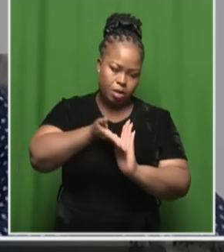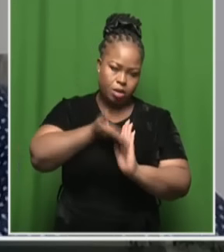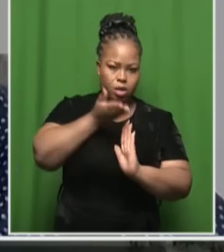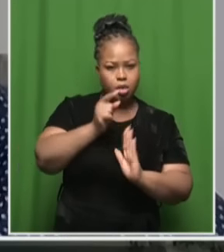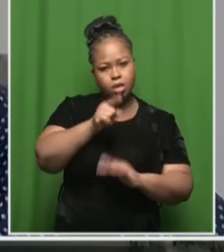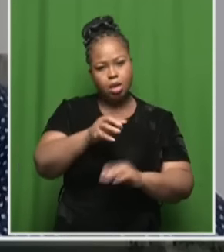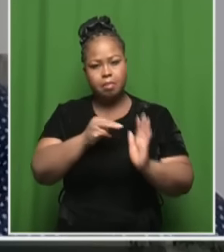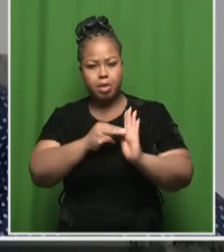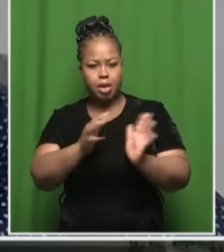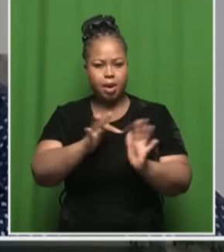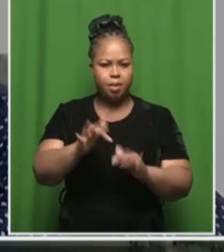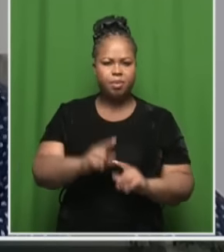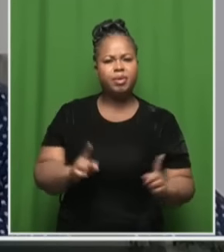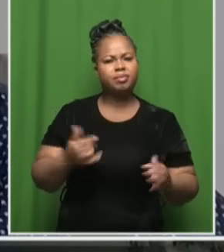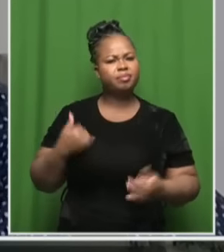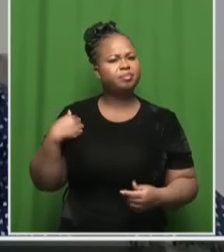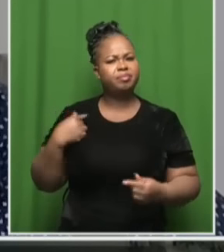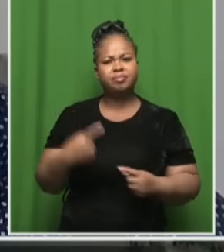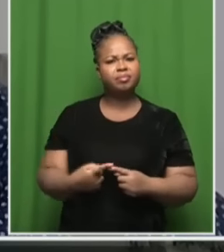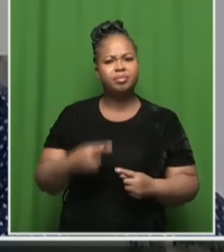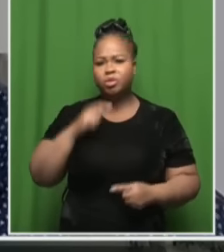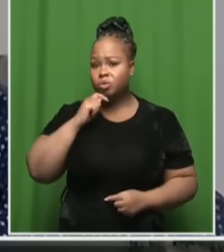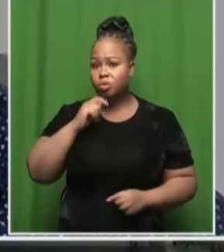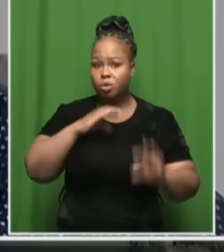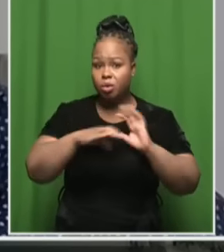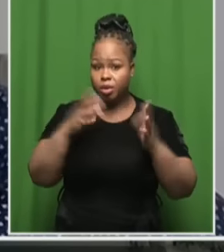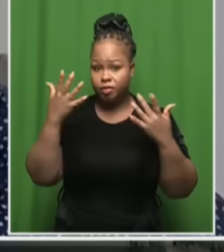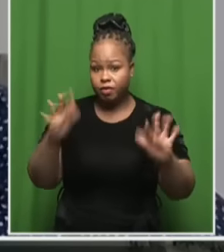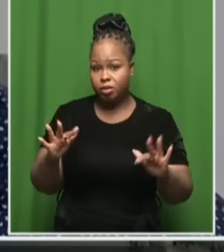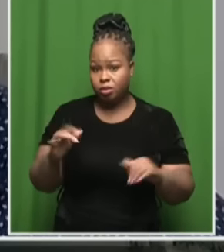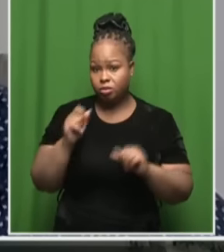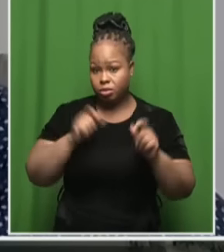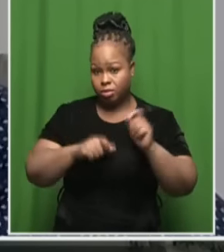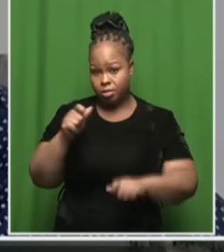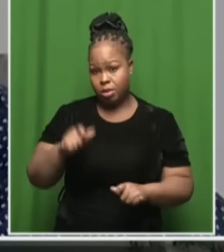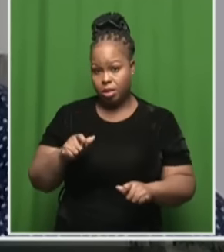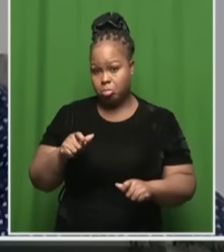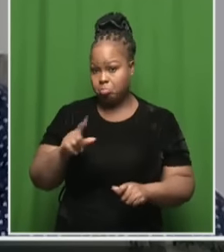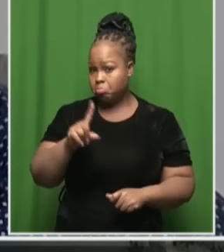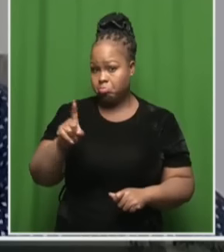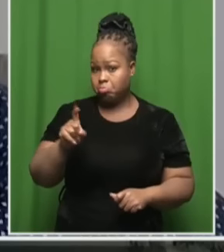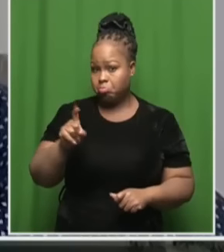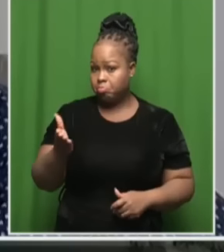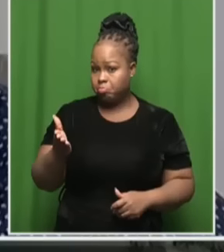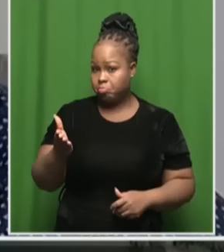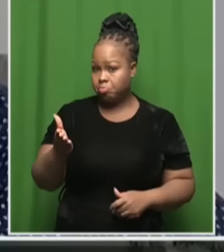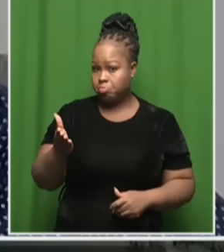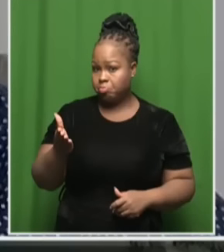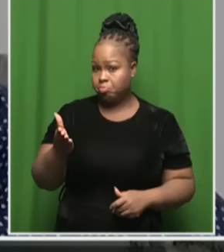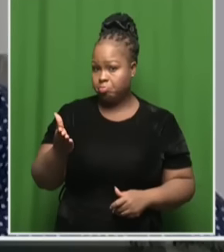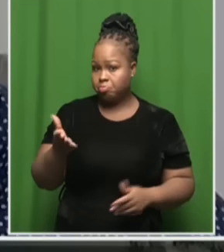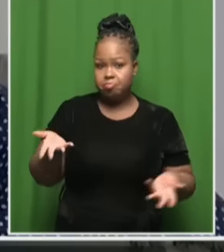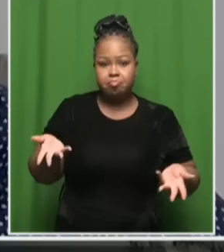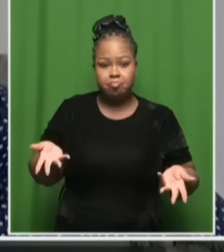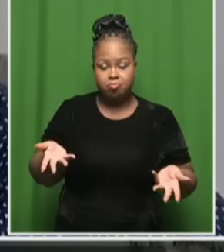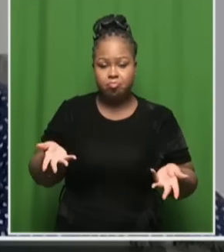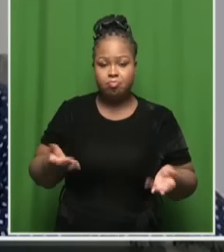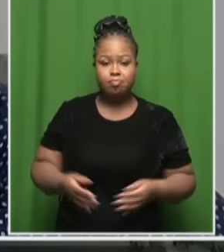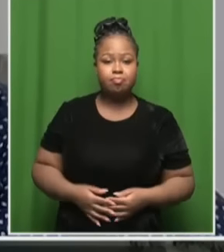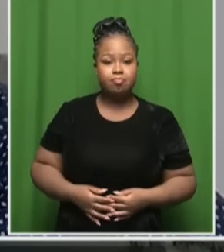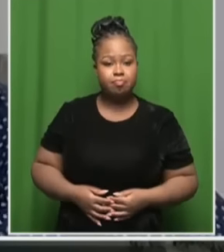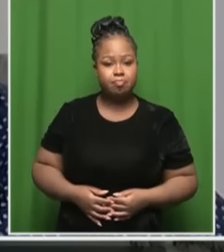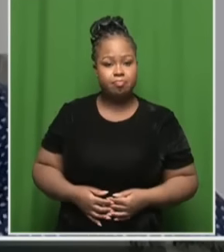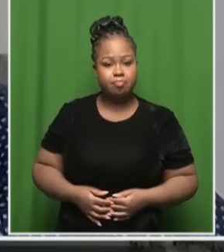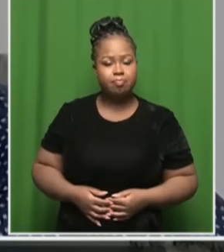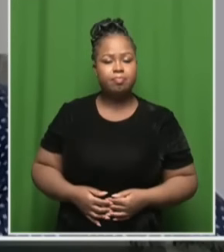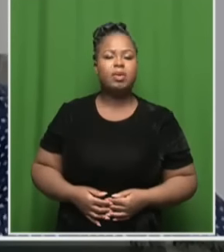these meters. But has this been sufficiently communicated to users who actually make use of these